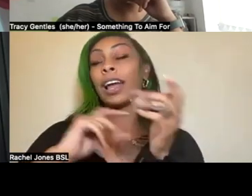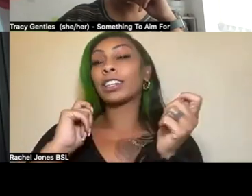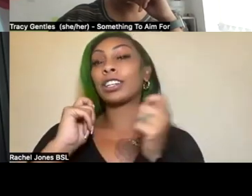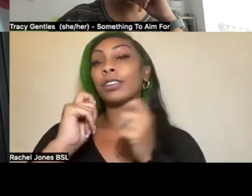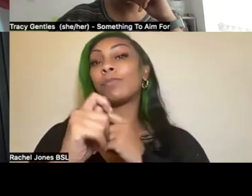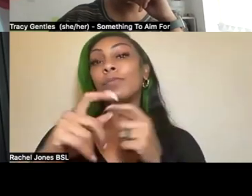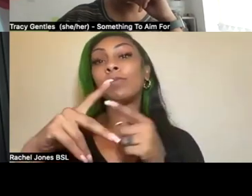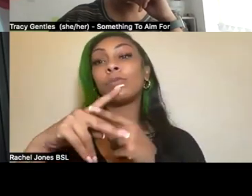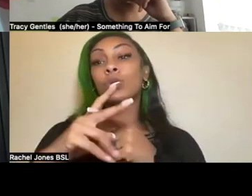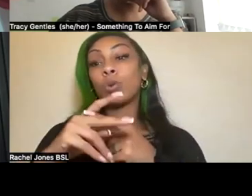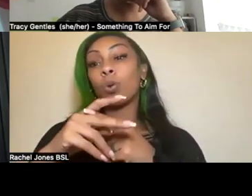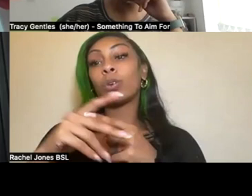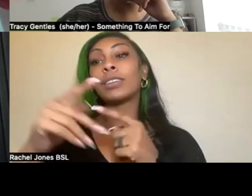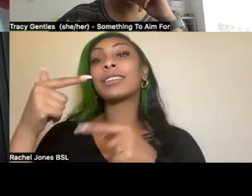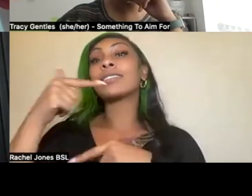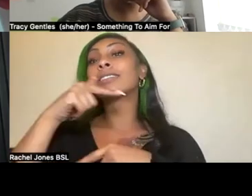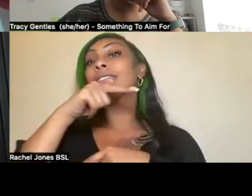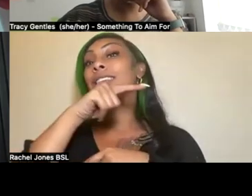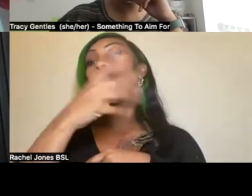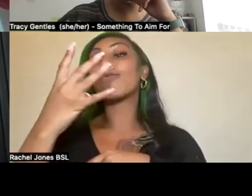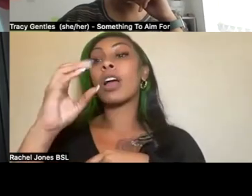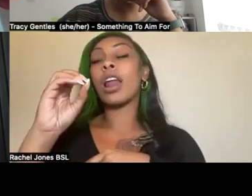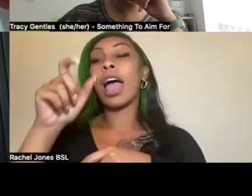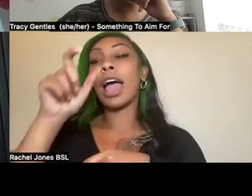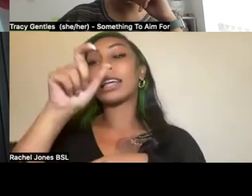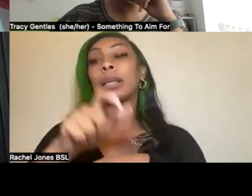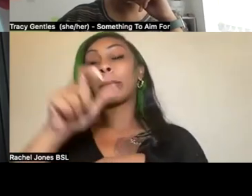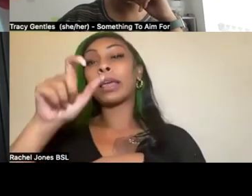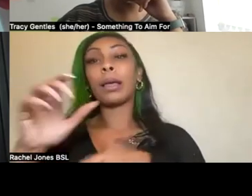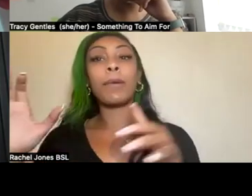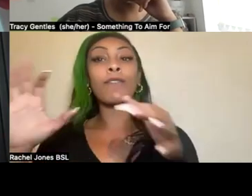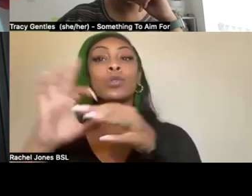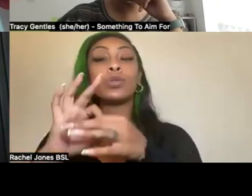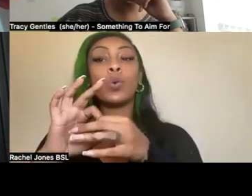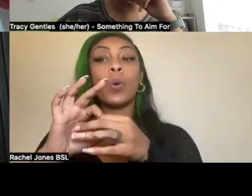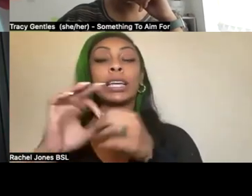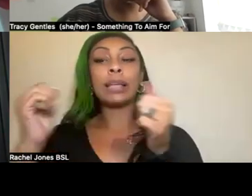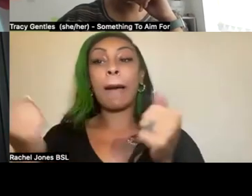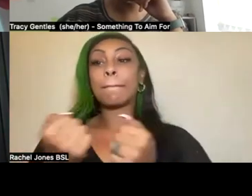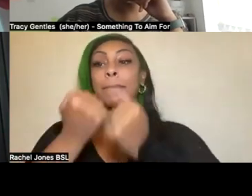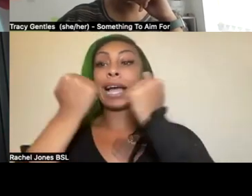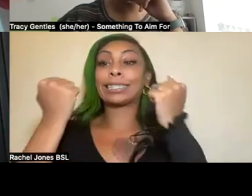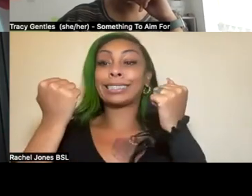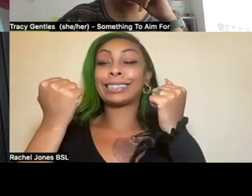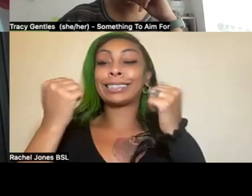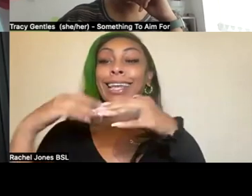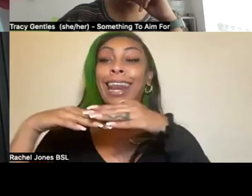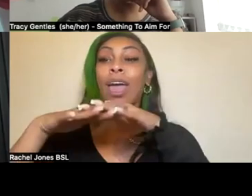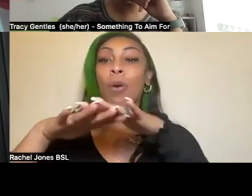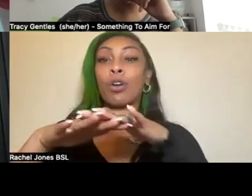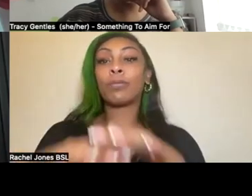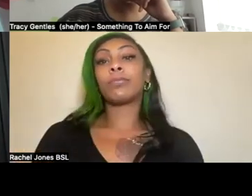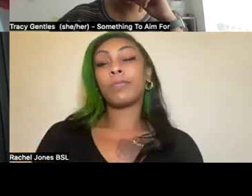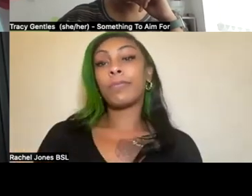790 people have joined the Mighty Networks. So I feel like there's something that